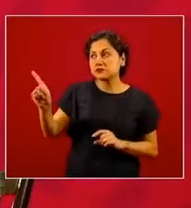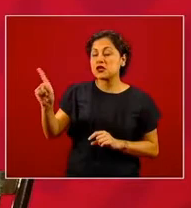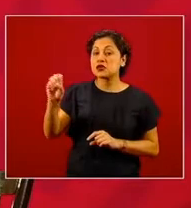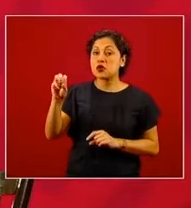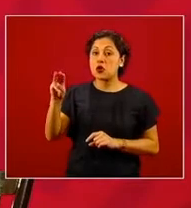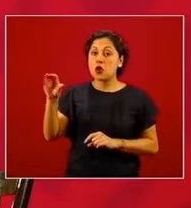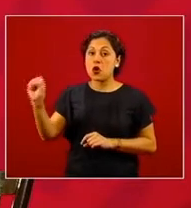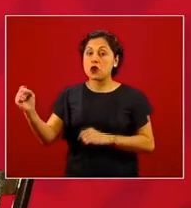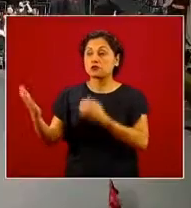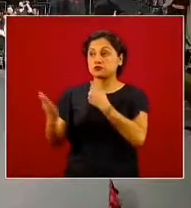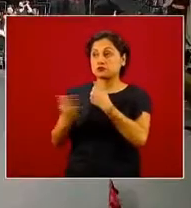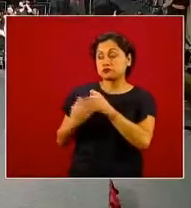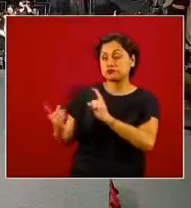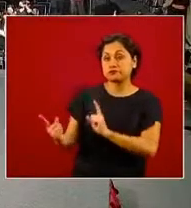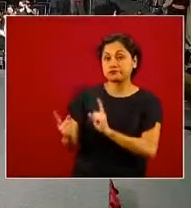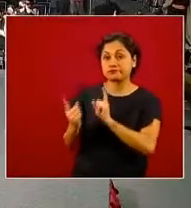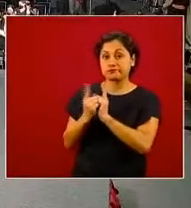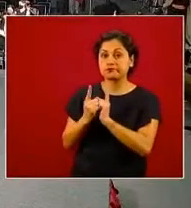Affairs, and